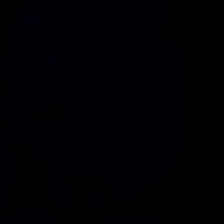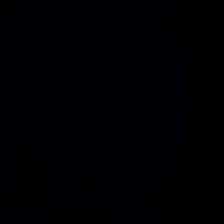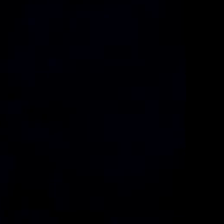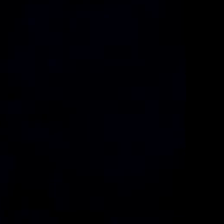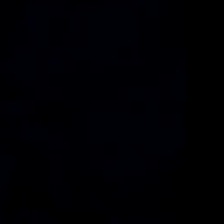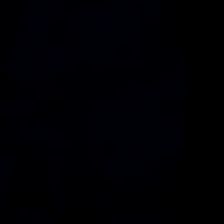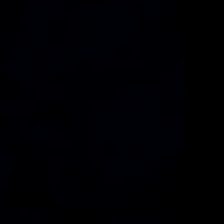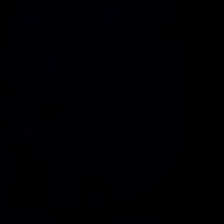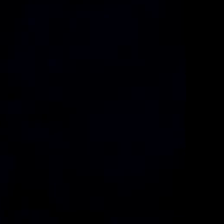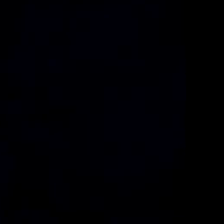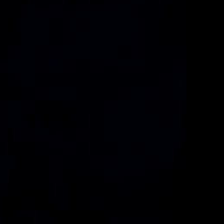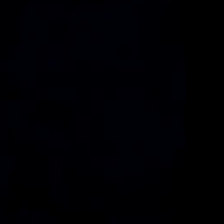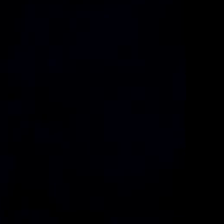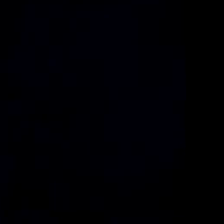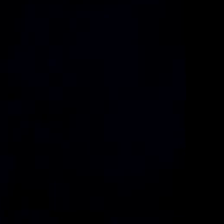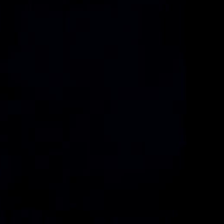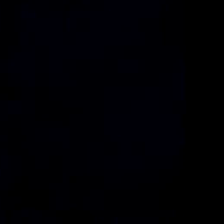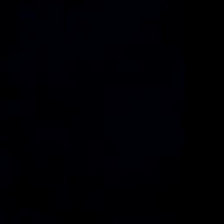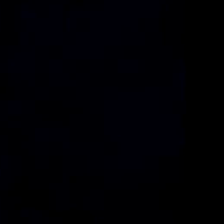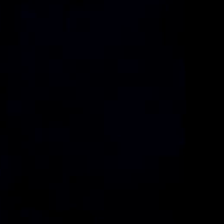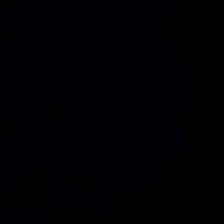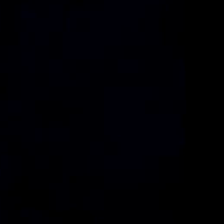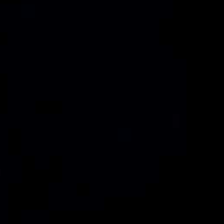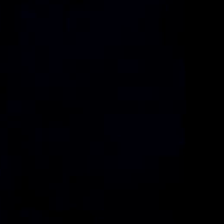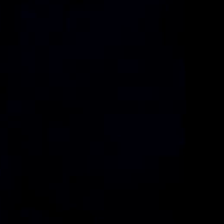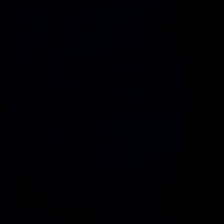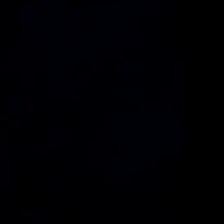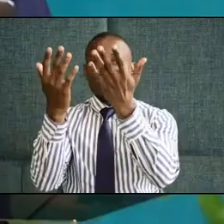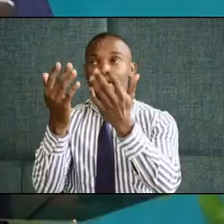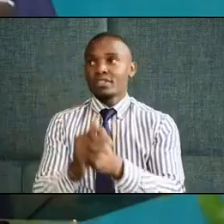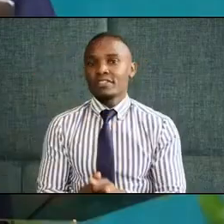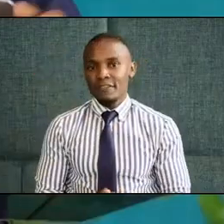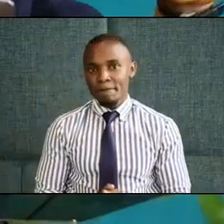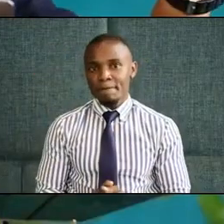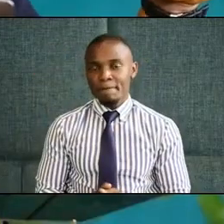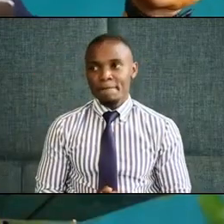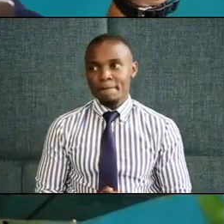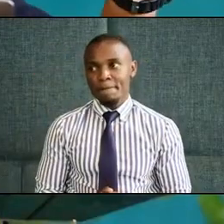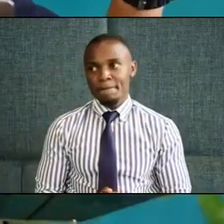will surely give a tenth to you.'"